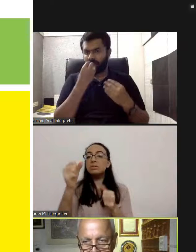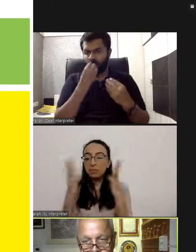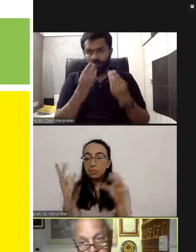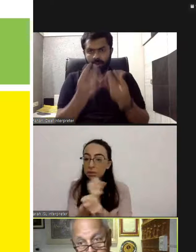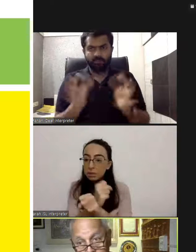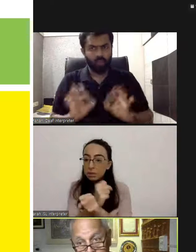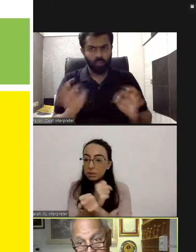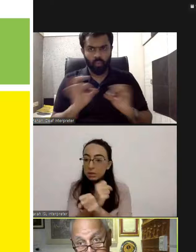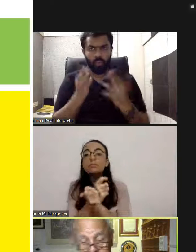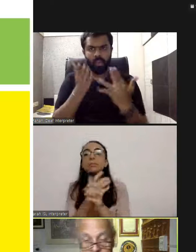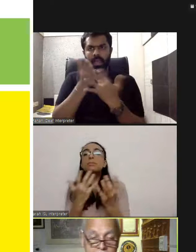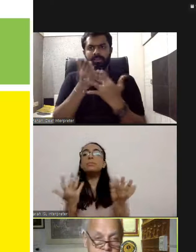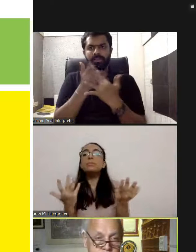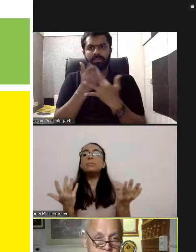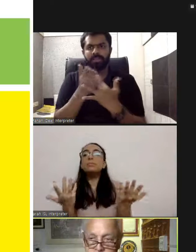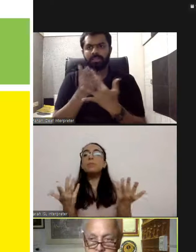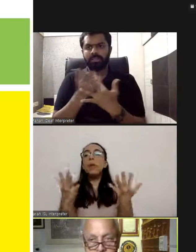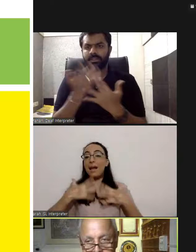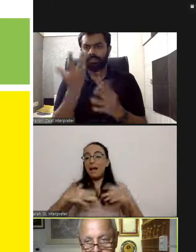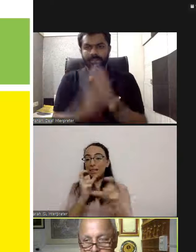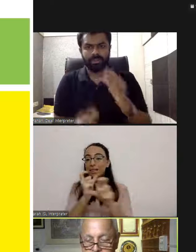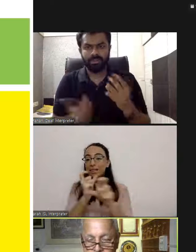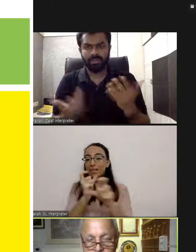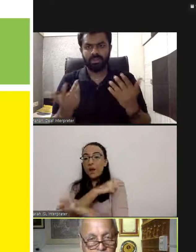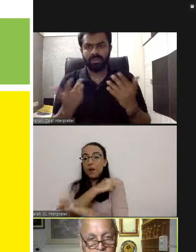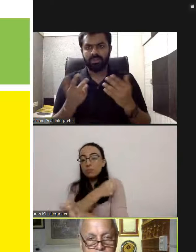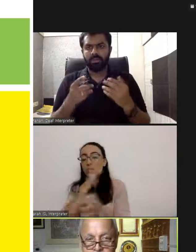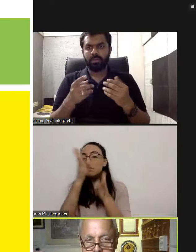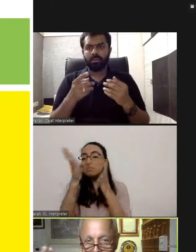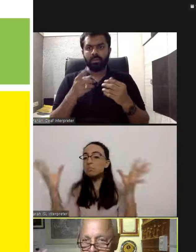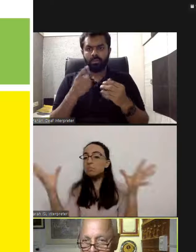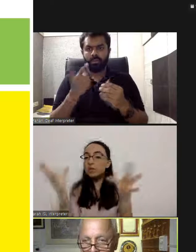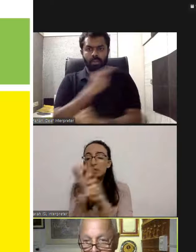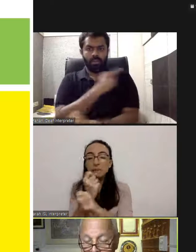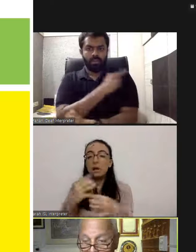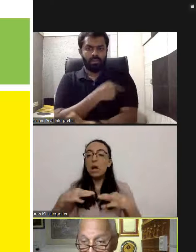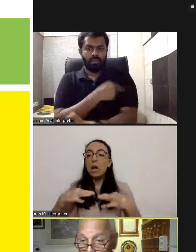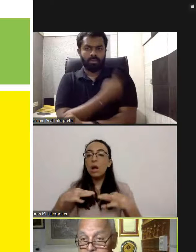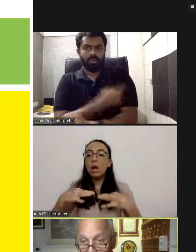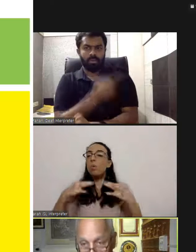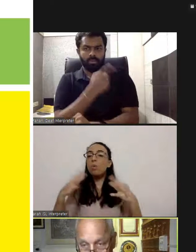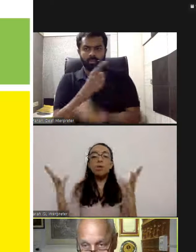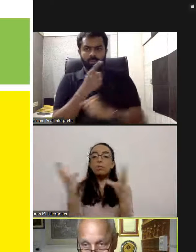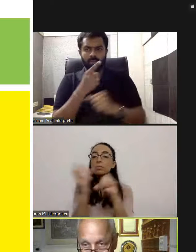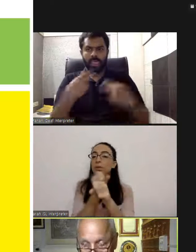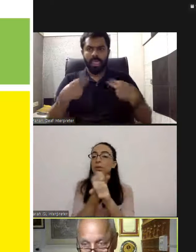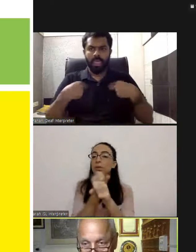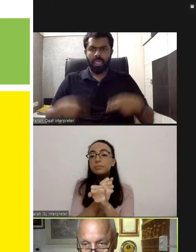to healthcare, doesn't have clothing, and is alienated.